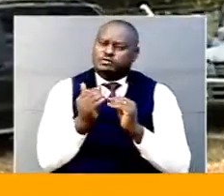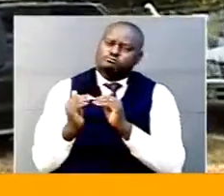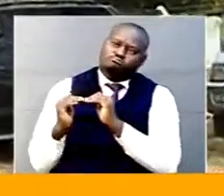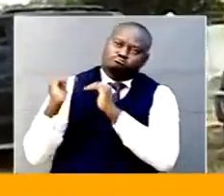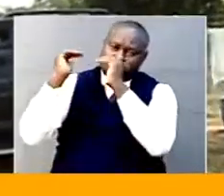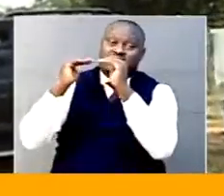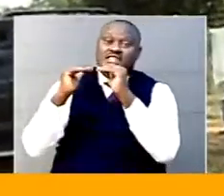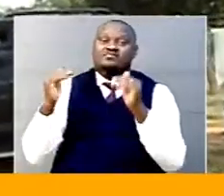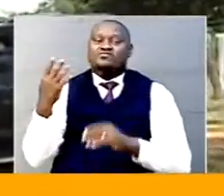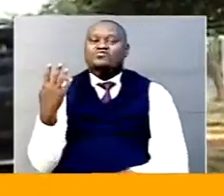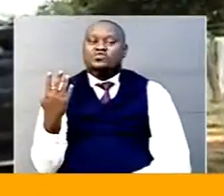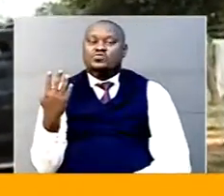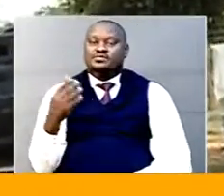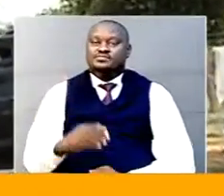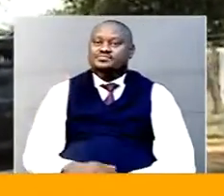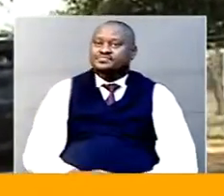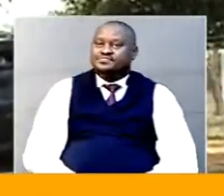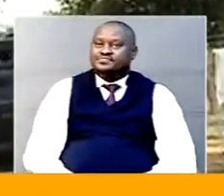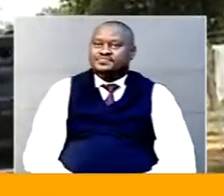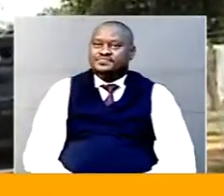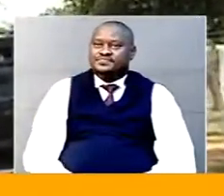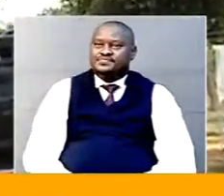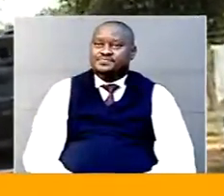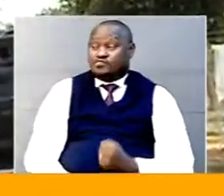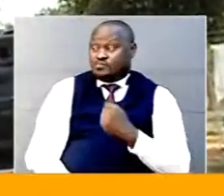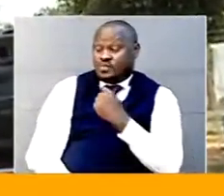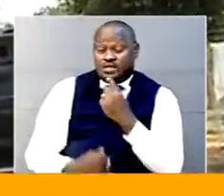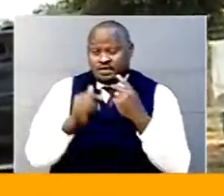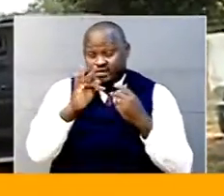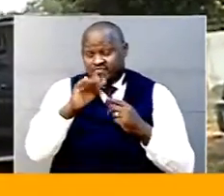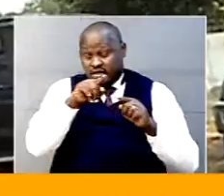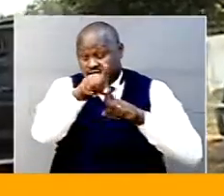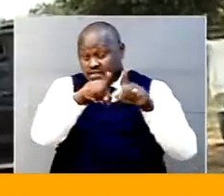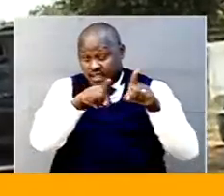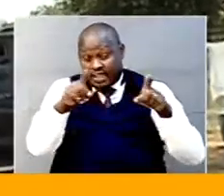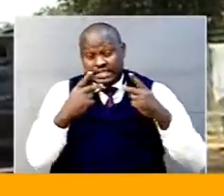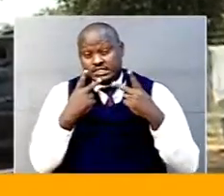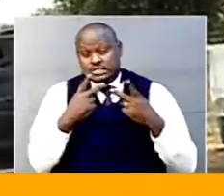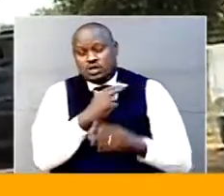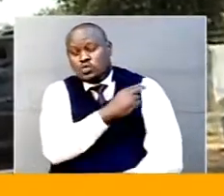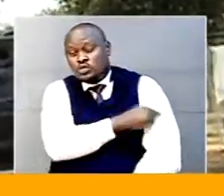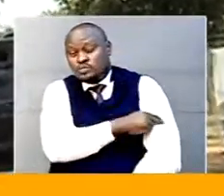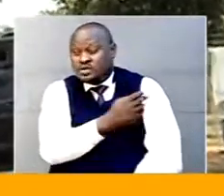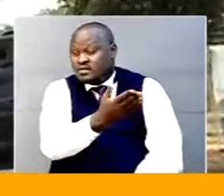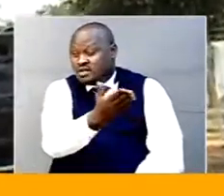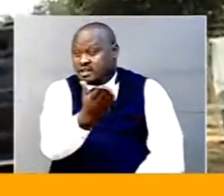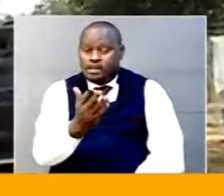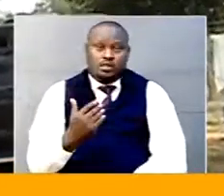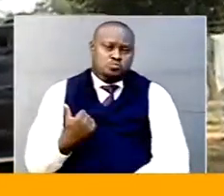to Kaisotonia, Honorable Minister, now, and Kaseta Health Center, the hospital which